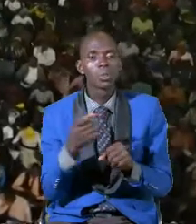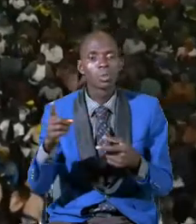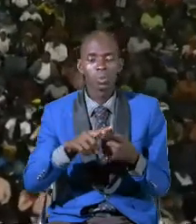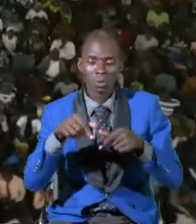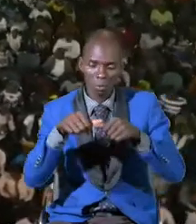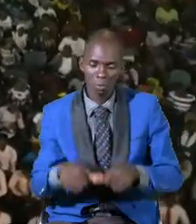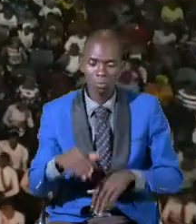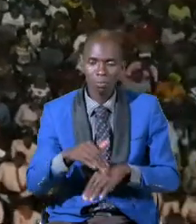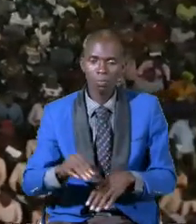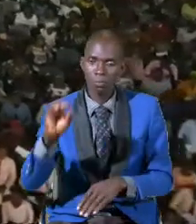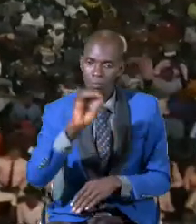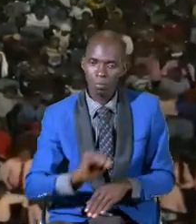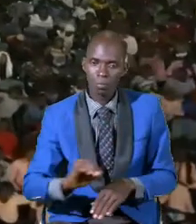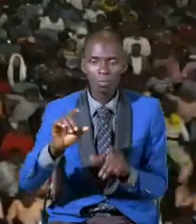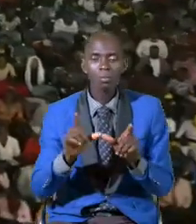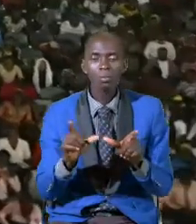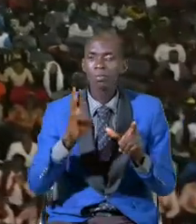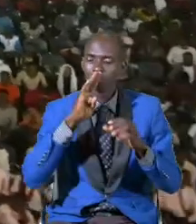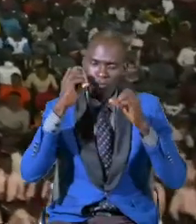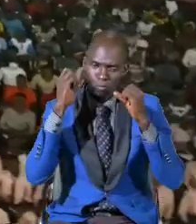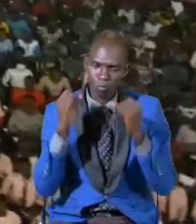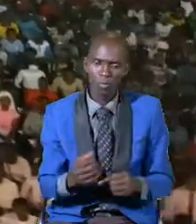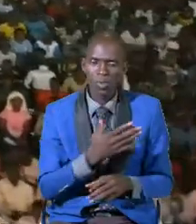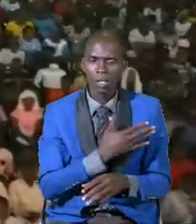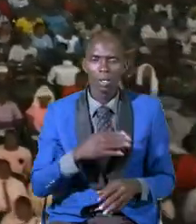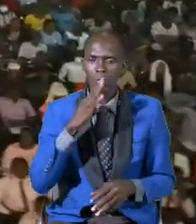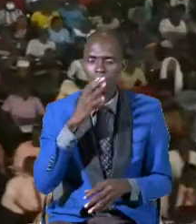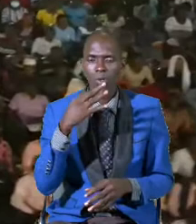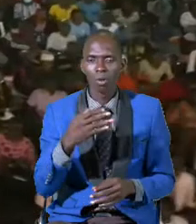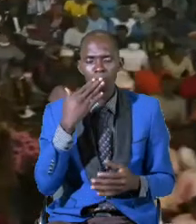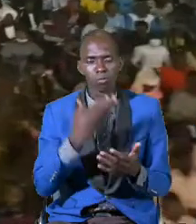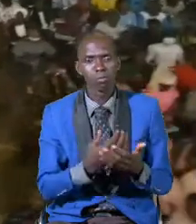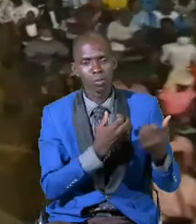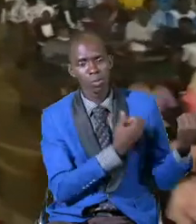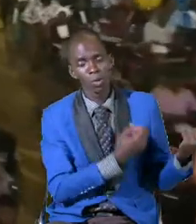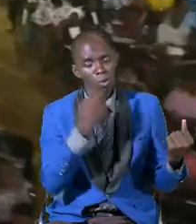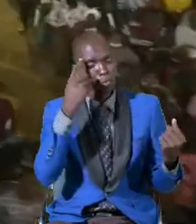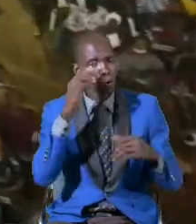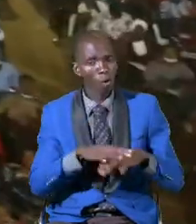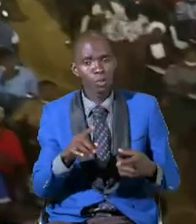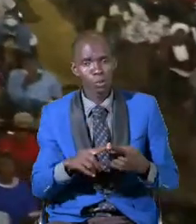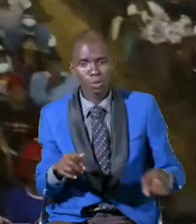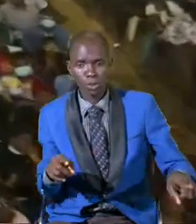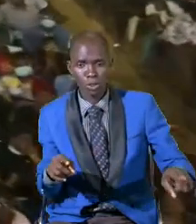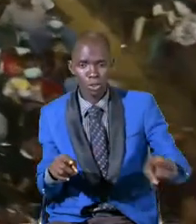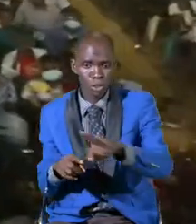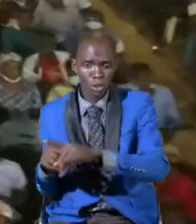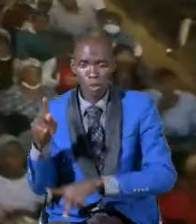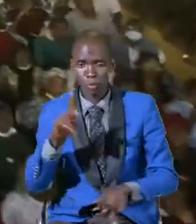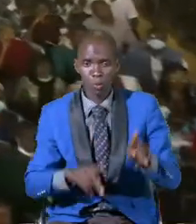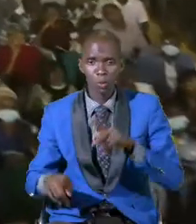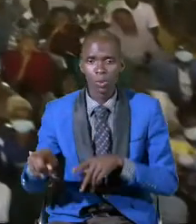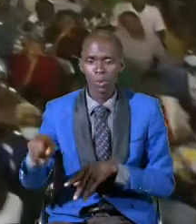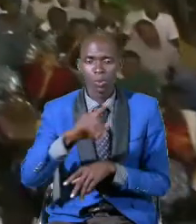Be strong and of a good courage, for unto these people thou shalt divide for